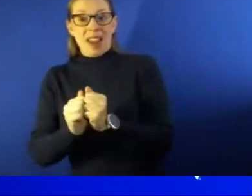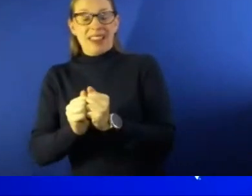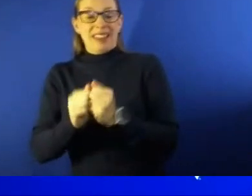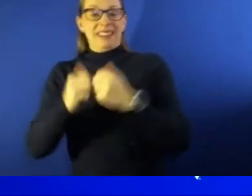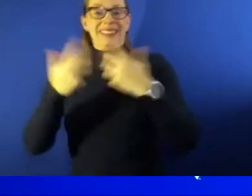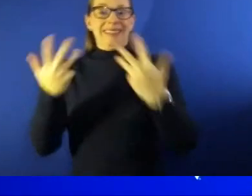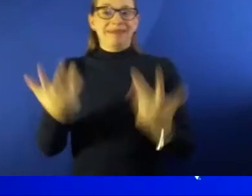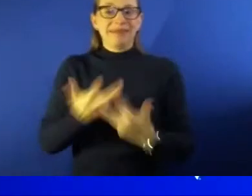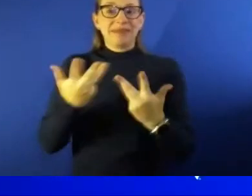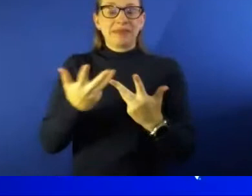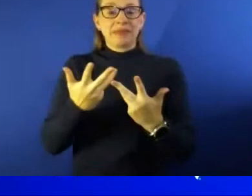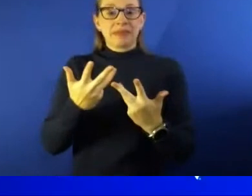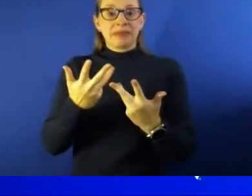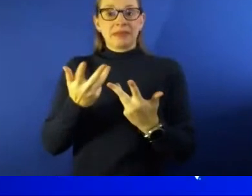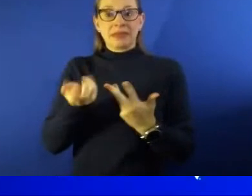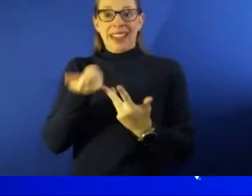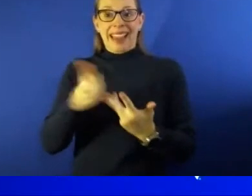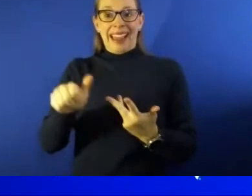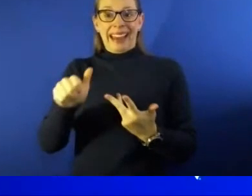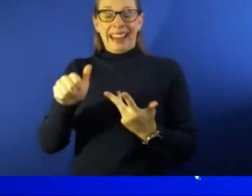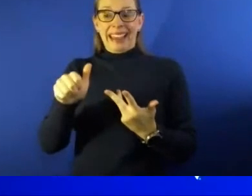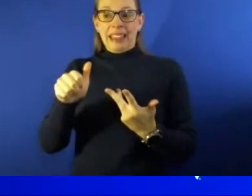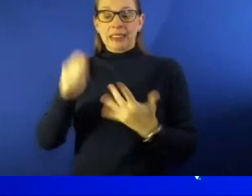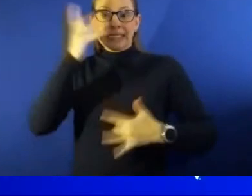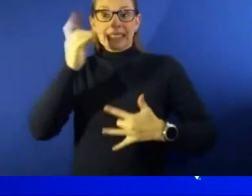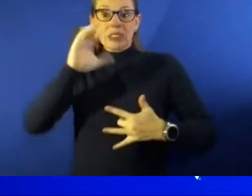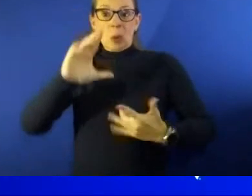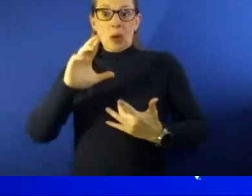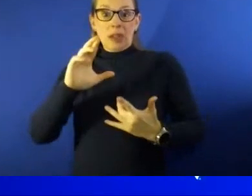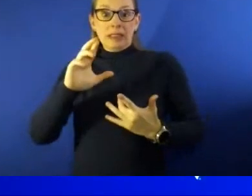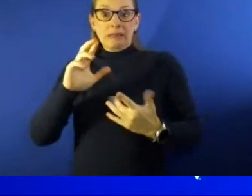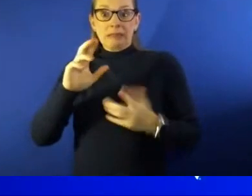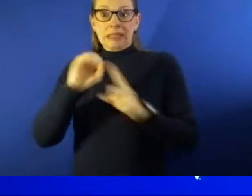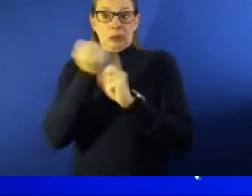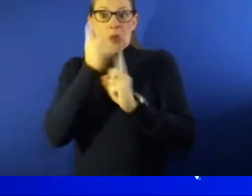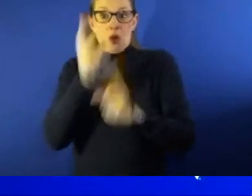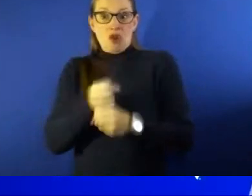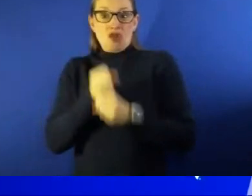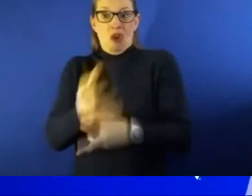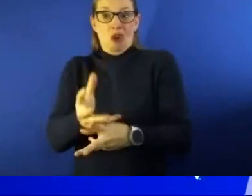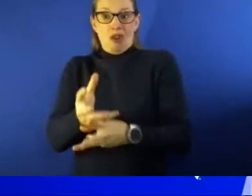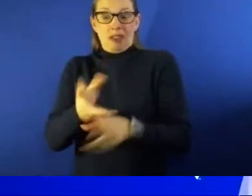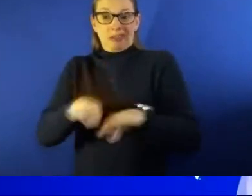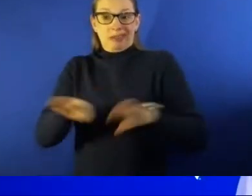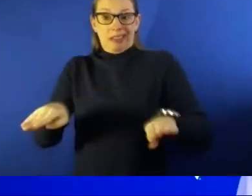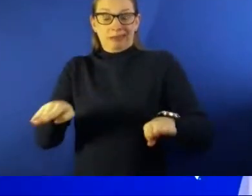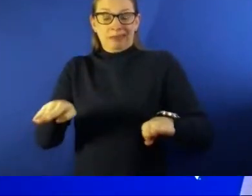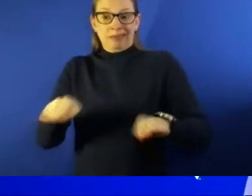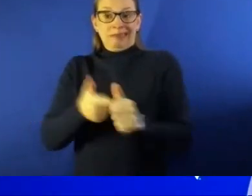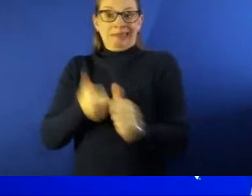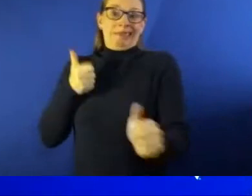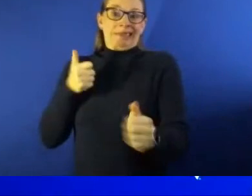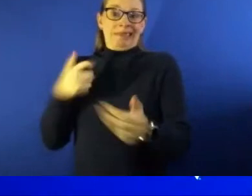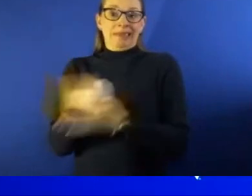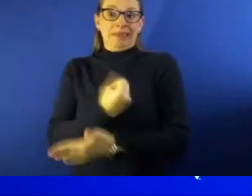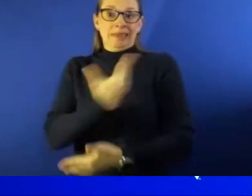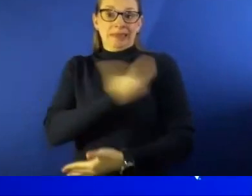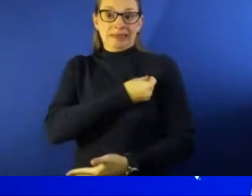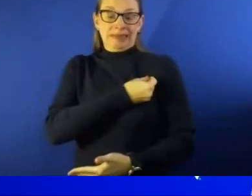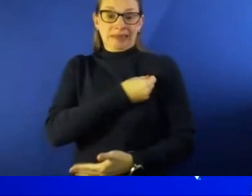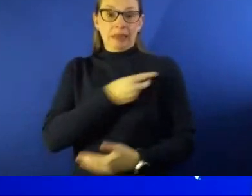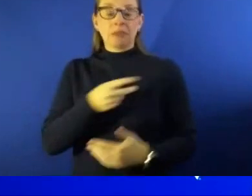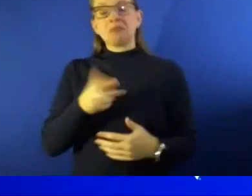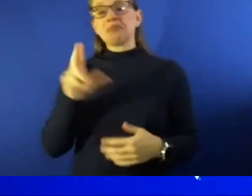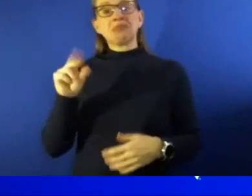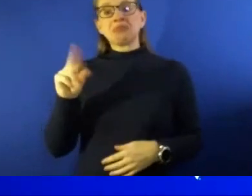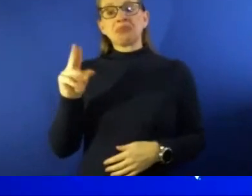there anything that would keep a younger child from being able to get the vaccine that we know of right now? Not that I'm aware of. In general, there are very